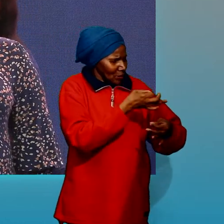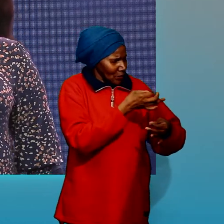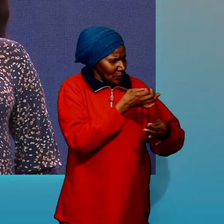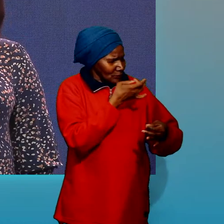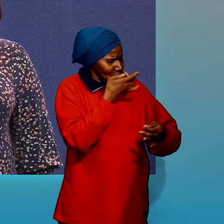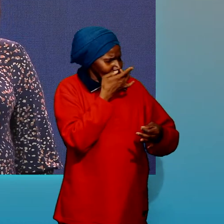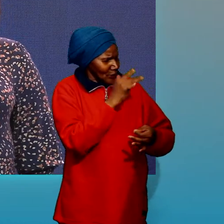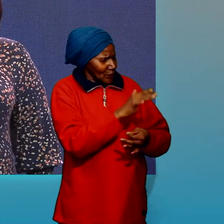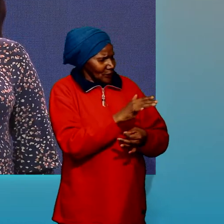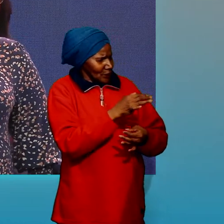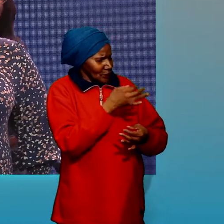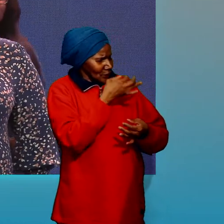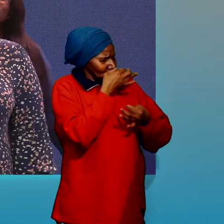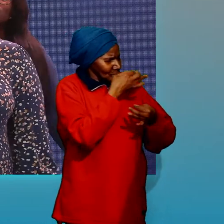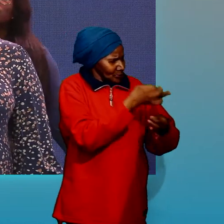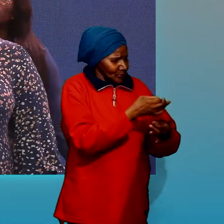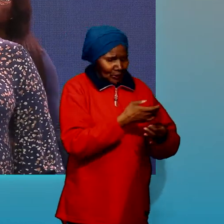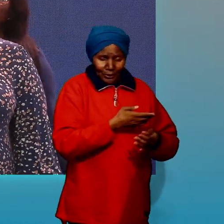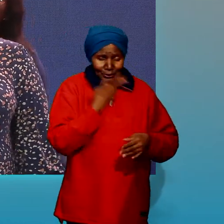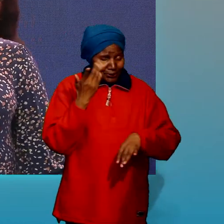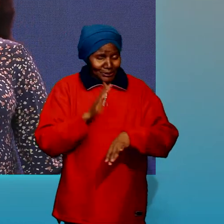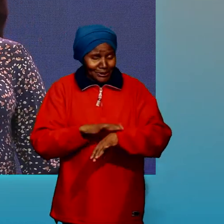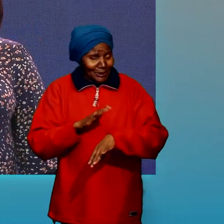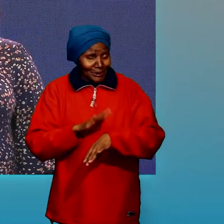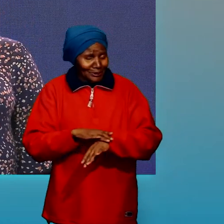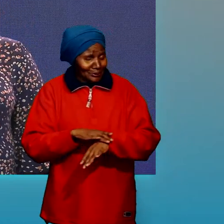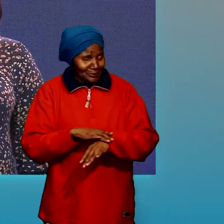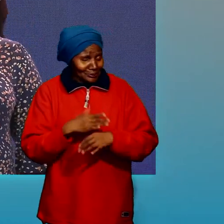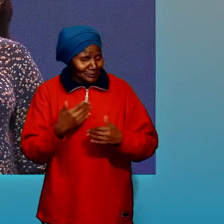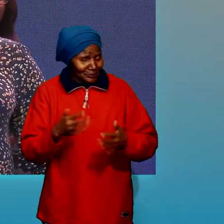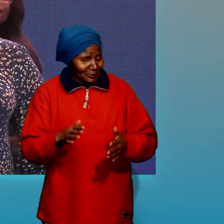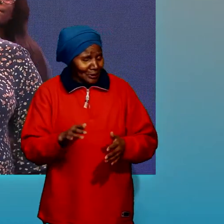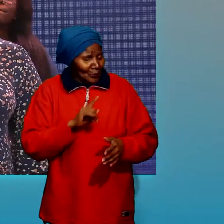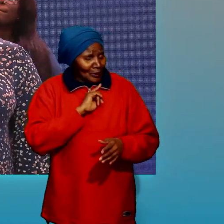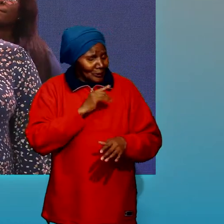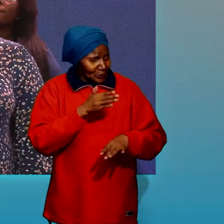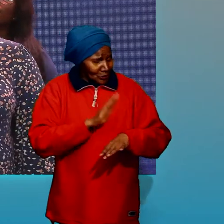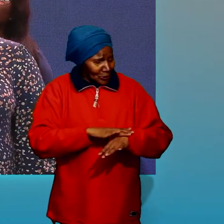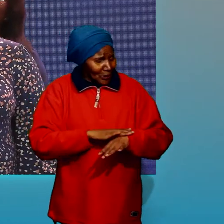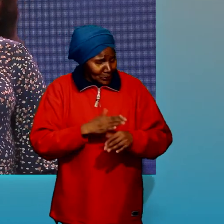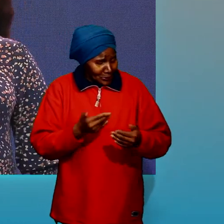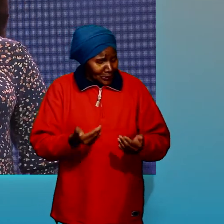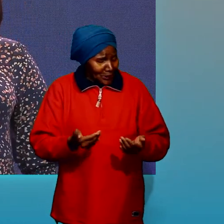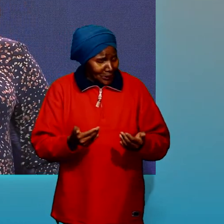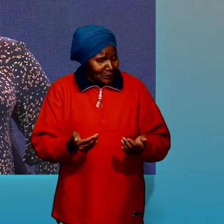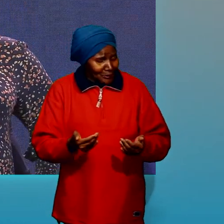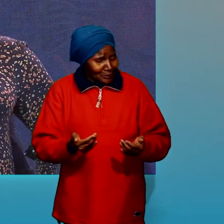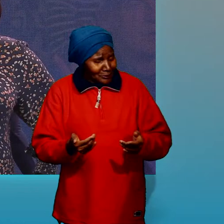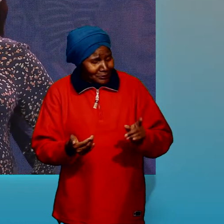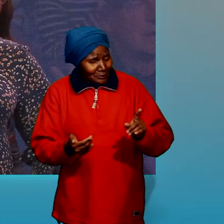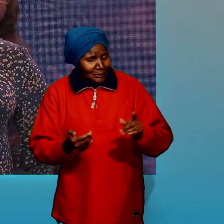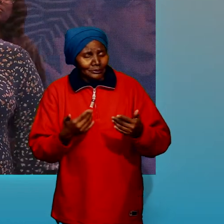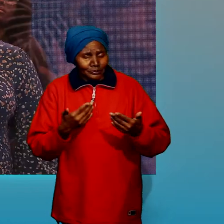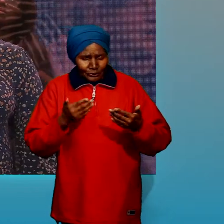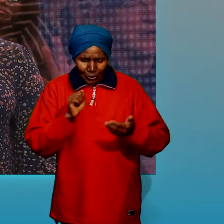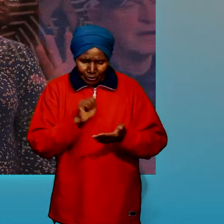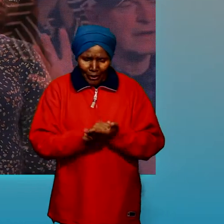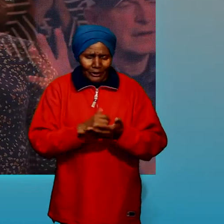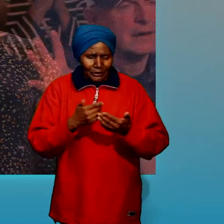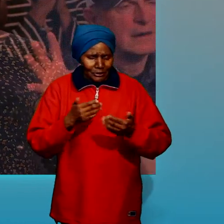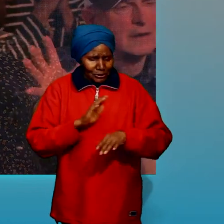anymore. There's not the time anymore. The time is now. The acceptable time is